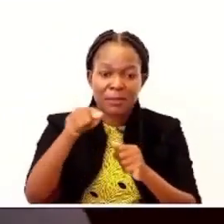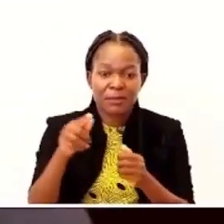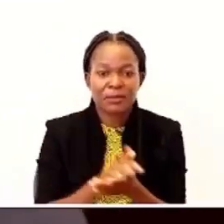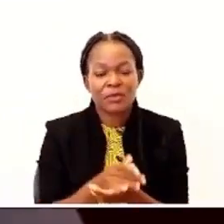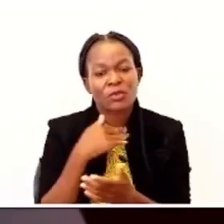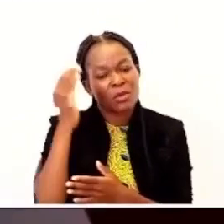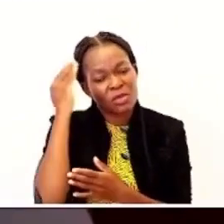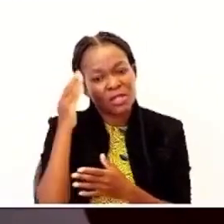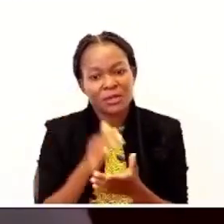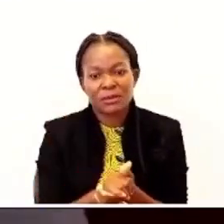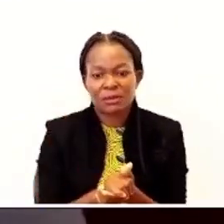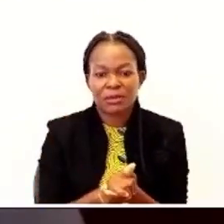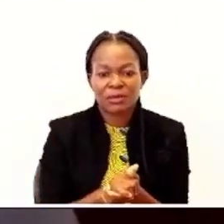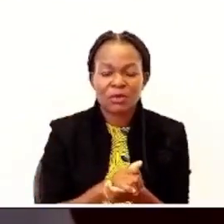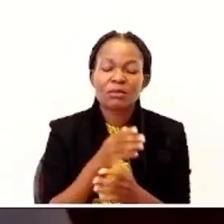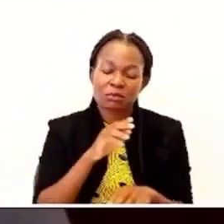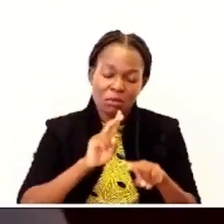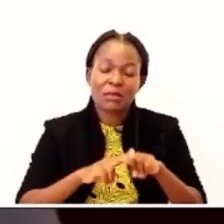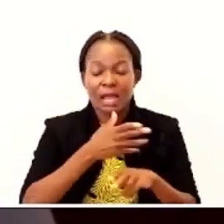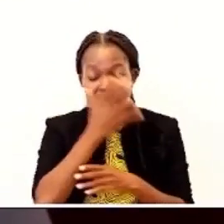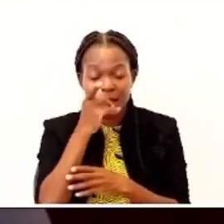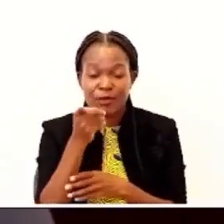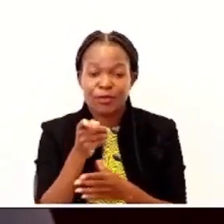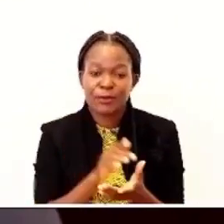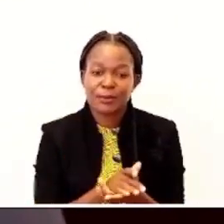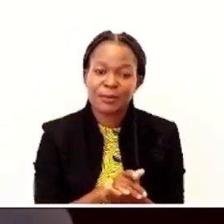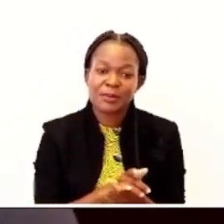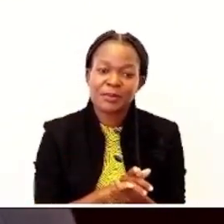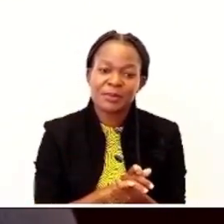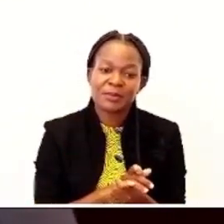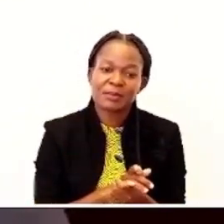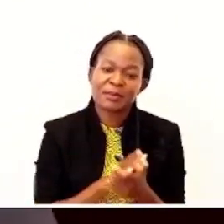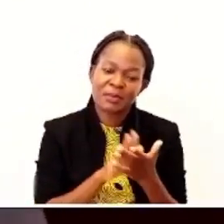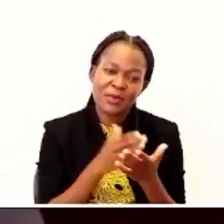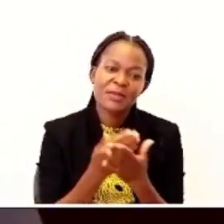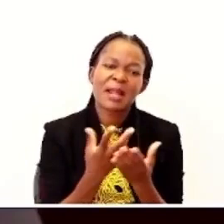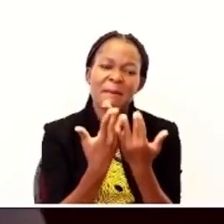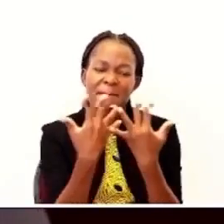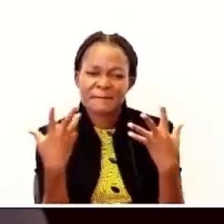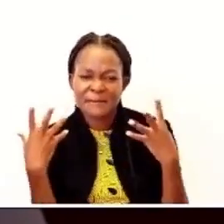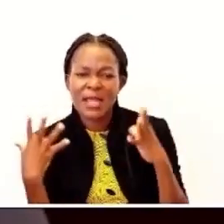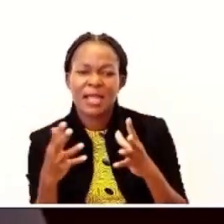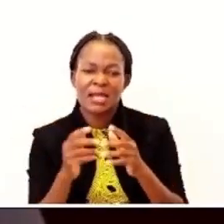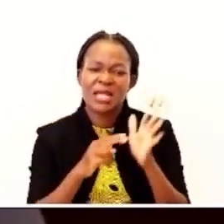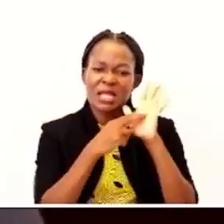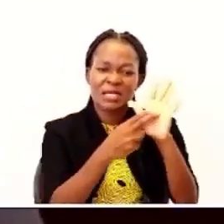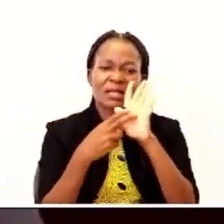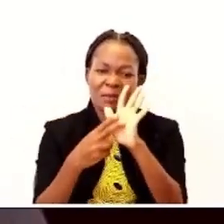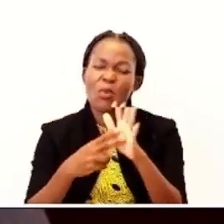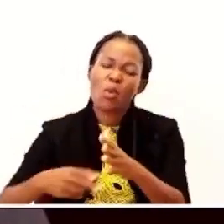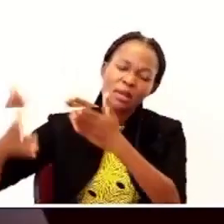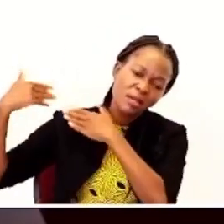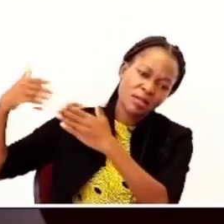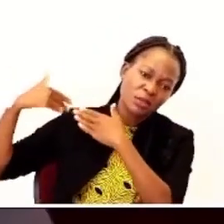and we need to be very careful with it. There are many, many examples in history